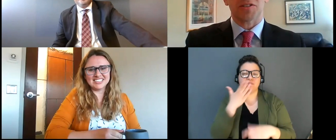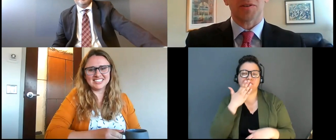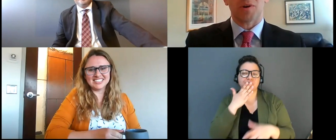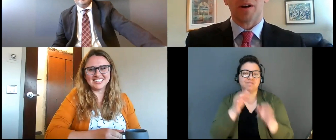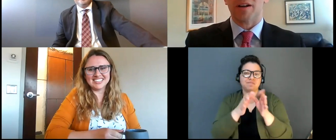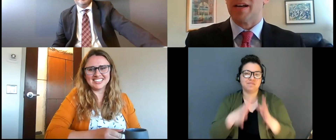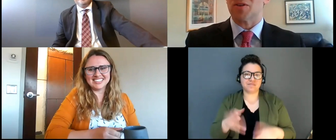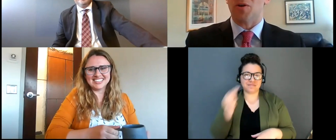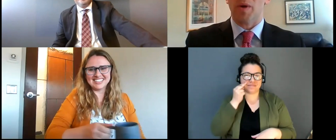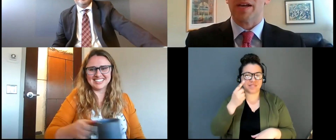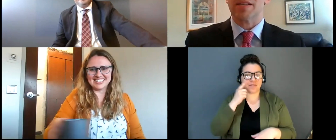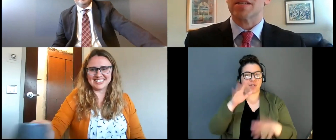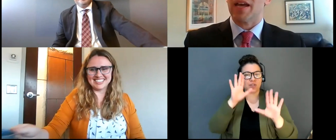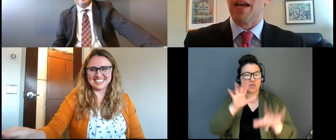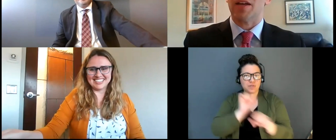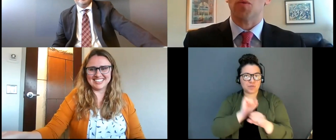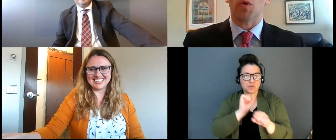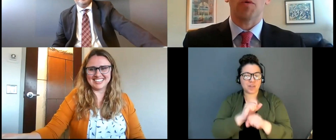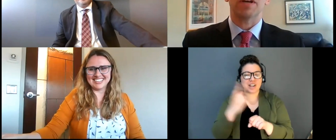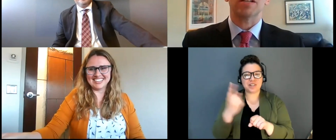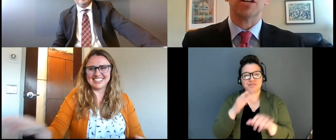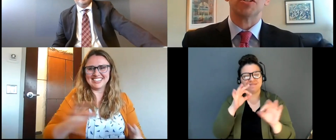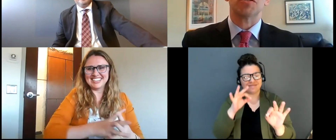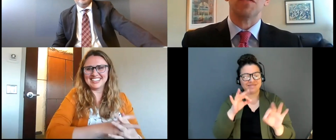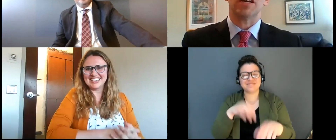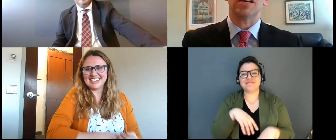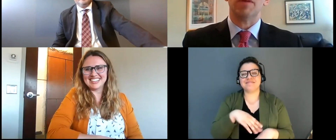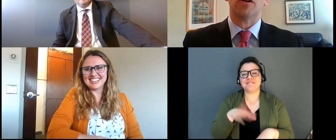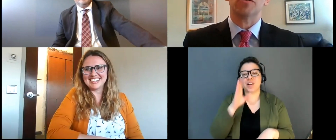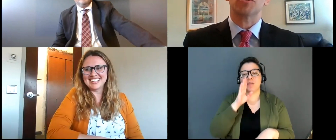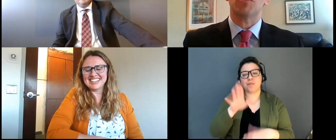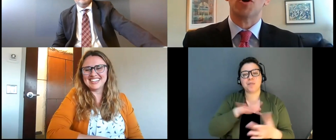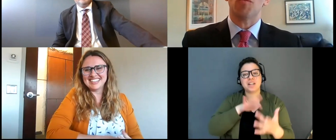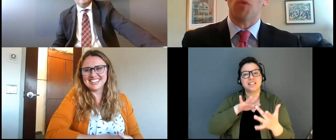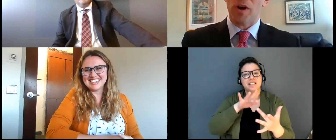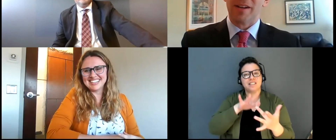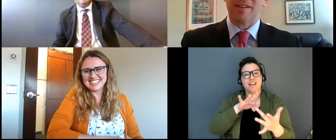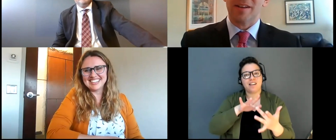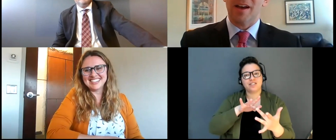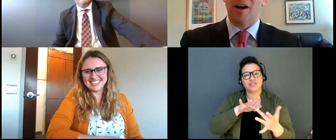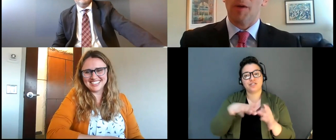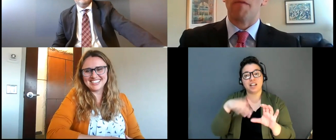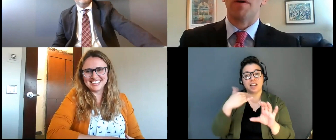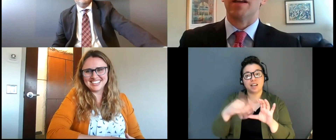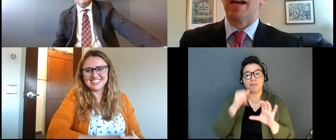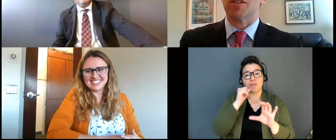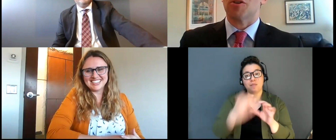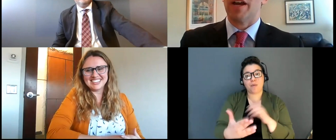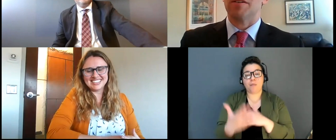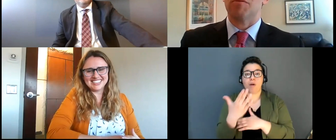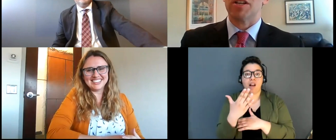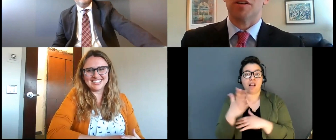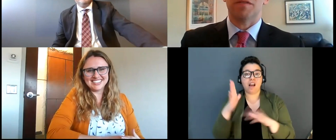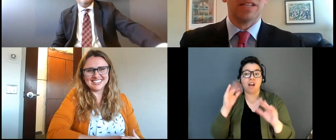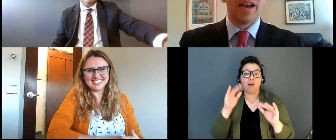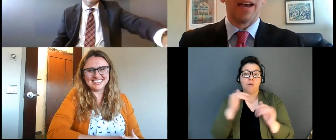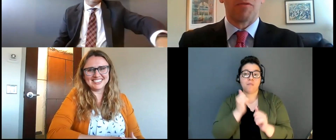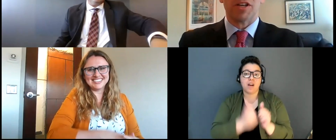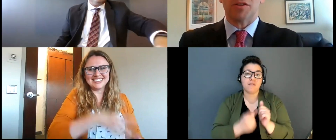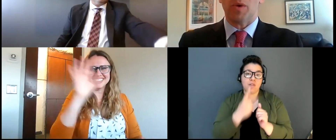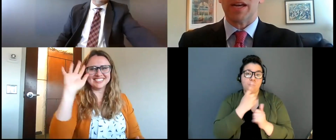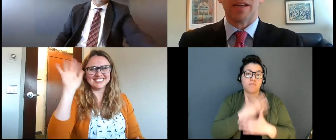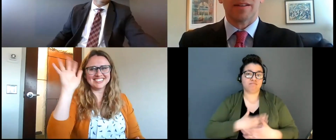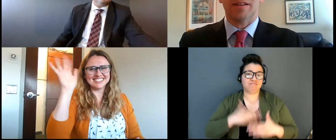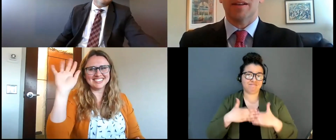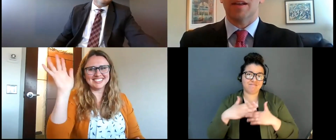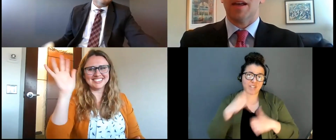your excellent work as always. And we will be in touch via email tomorrow morning. Hope everybody has a great rest of the day